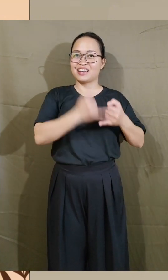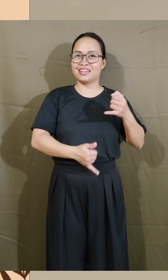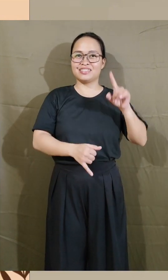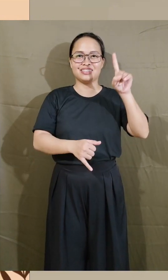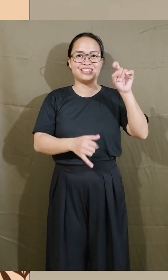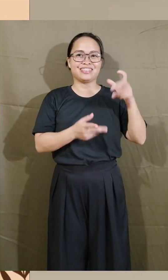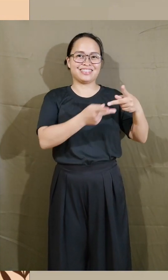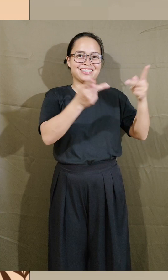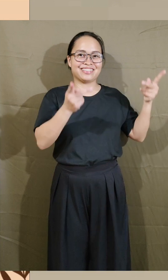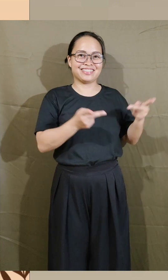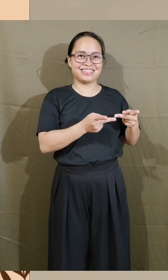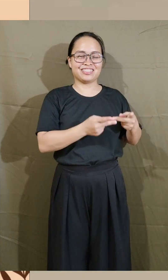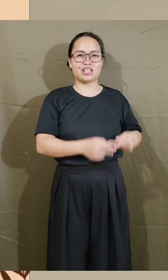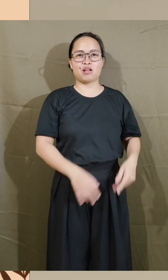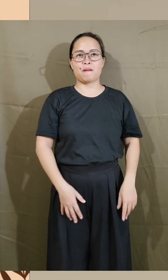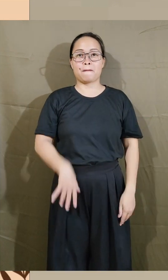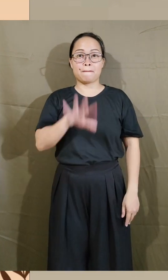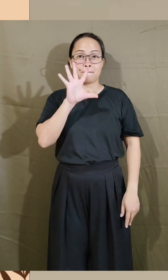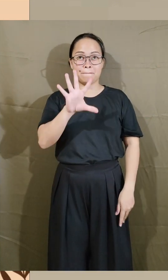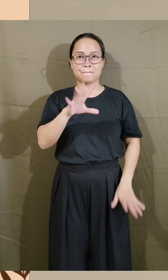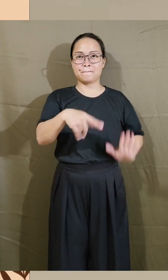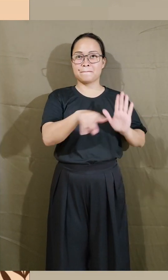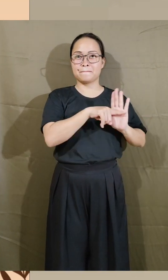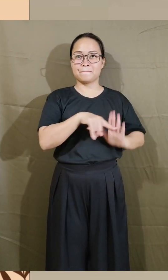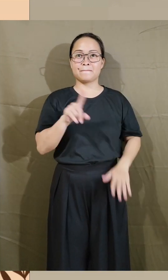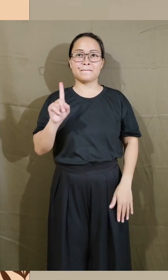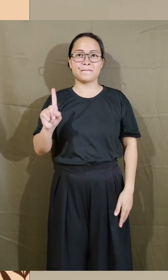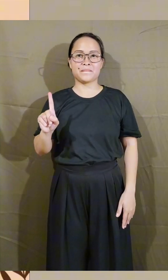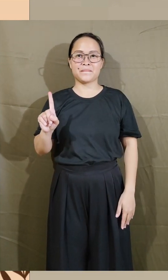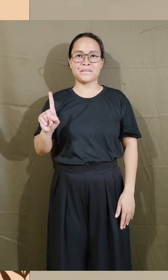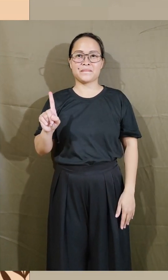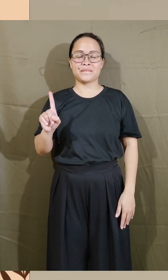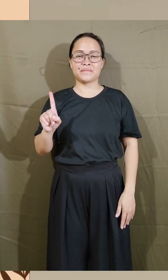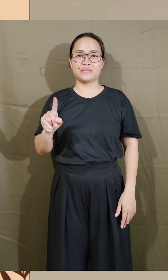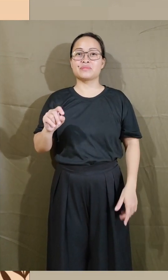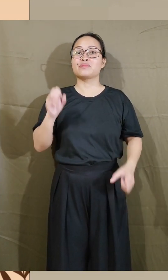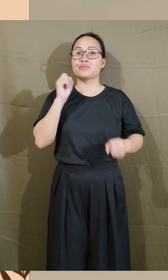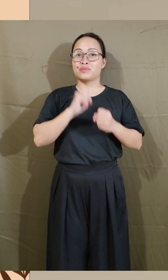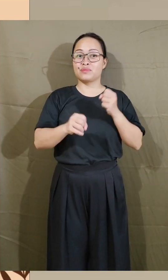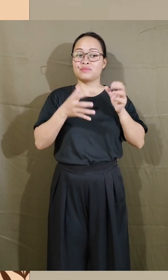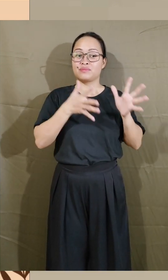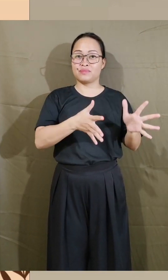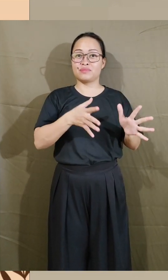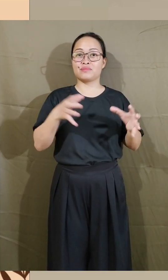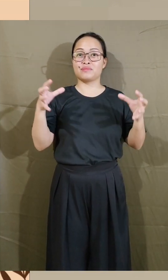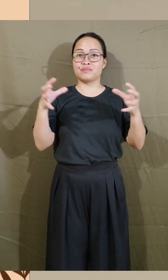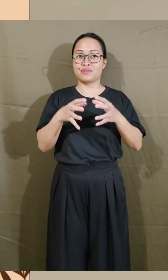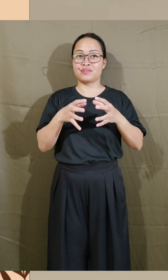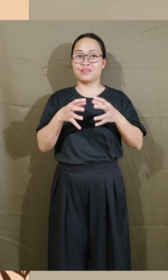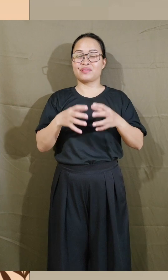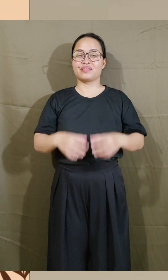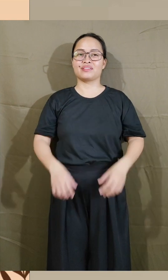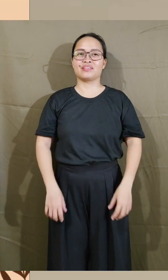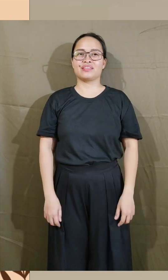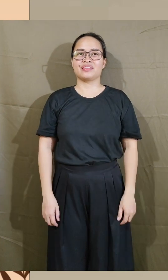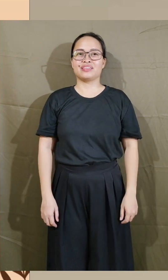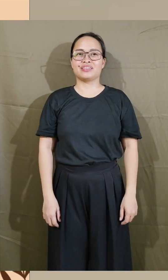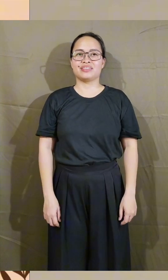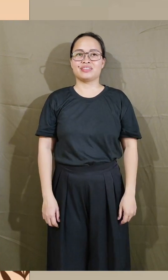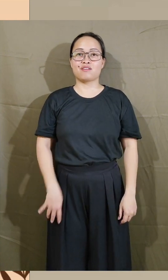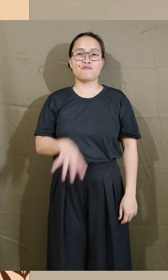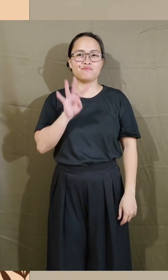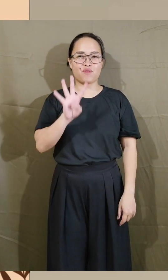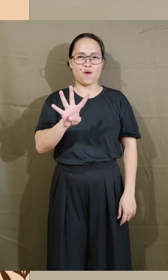lastly, 5 minus 1. So the remaining balls